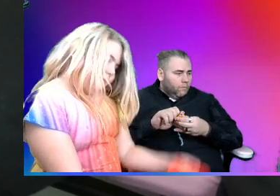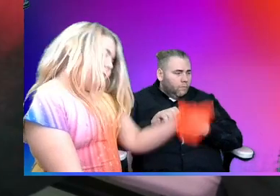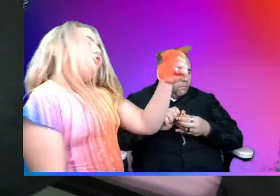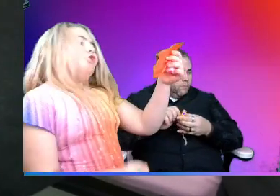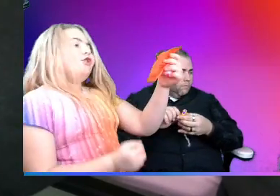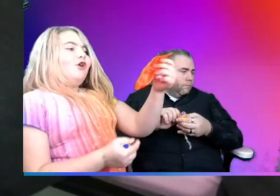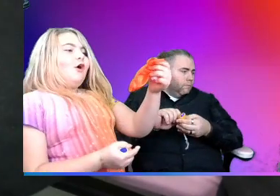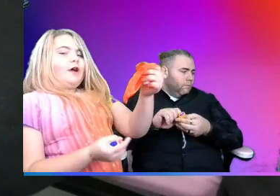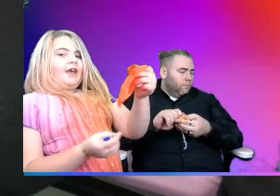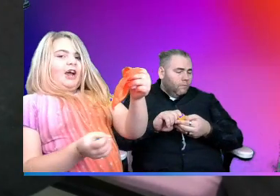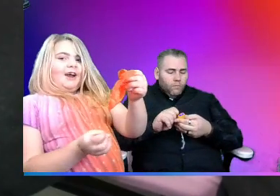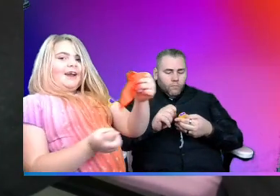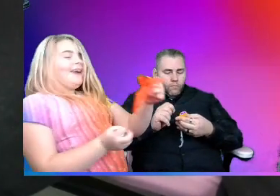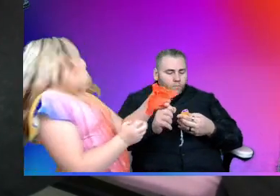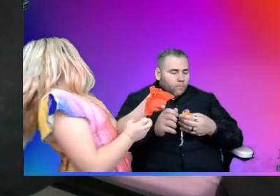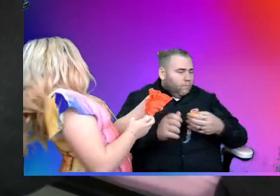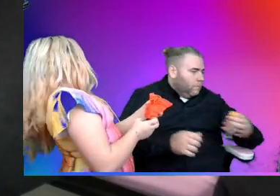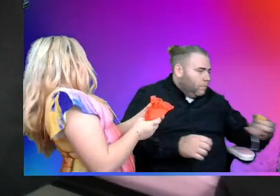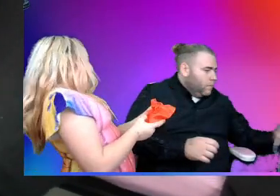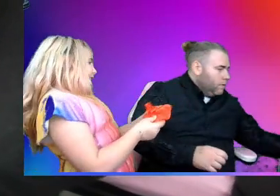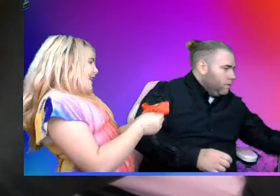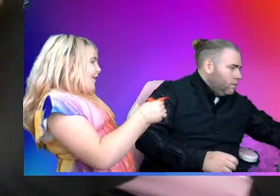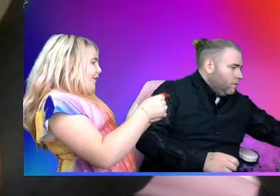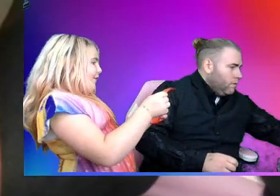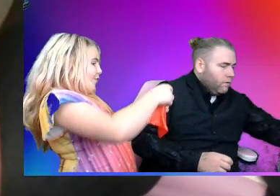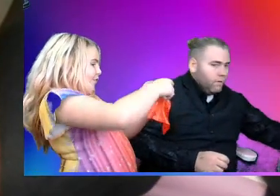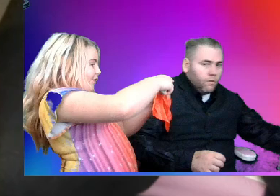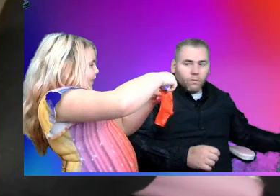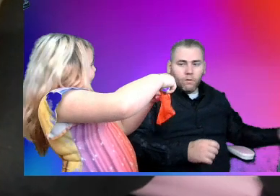silk comes out of nowhere.